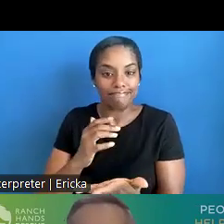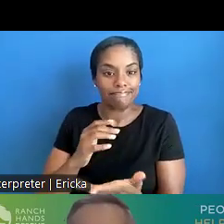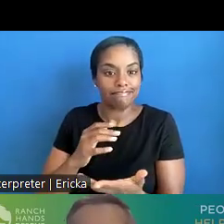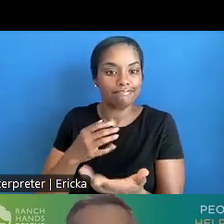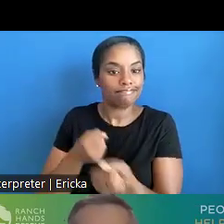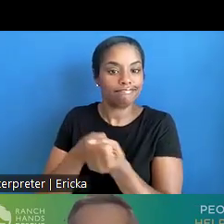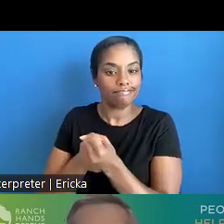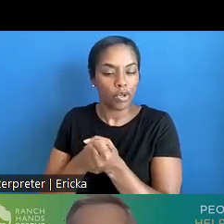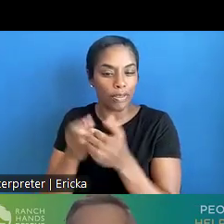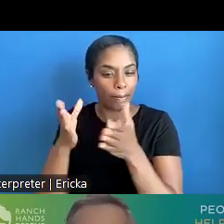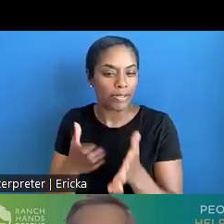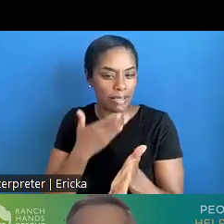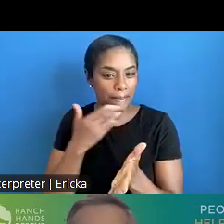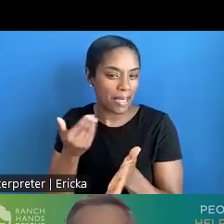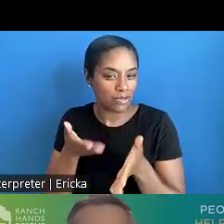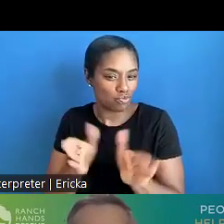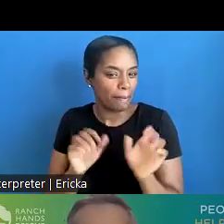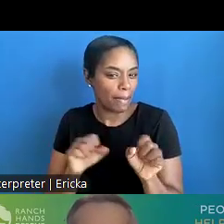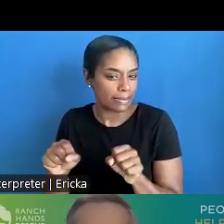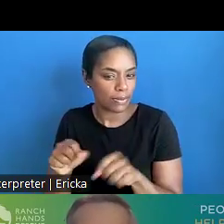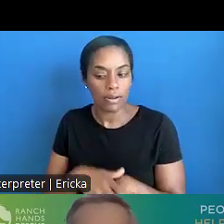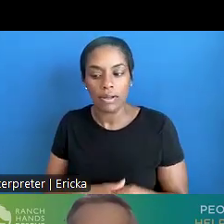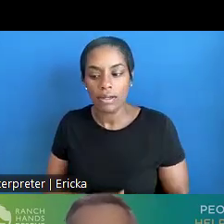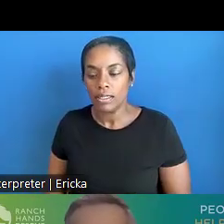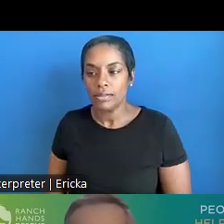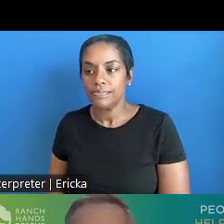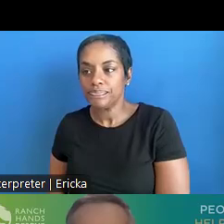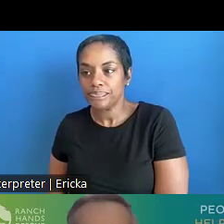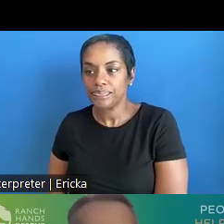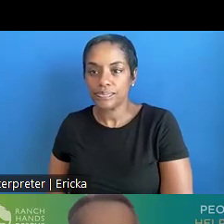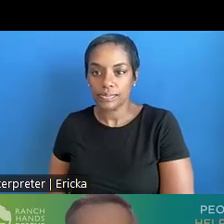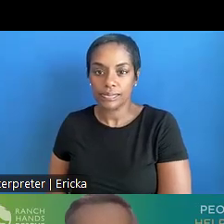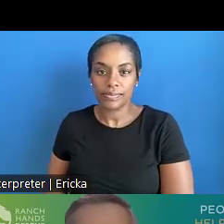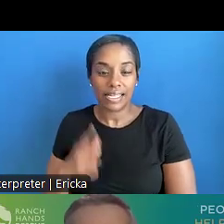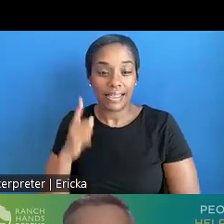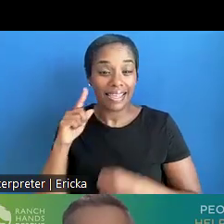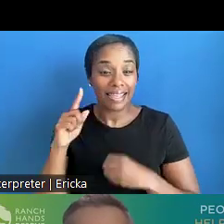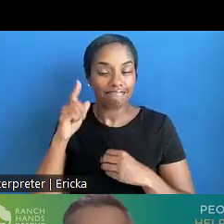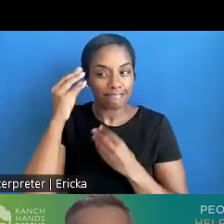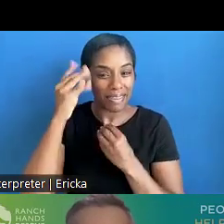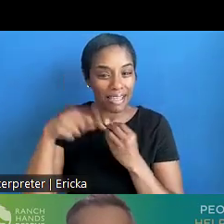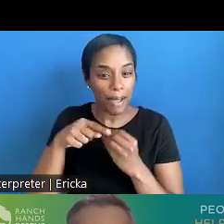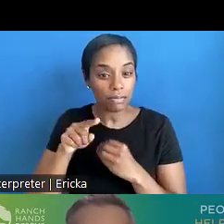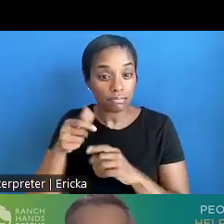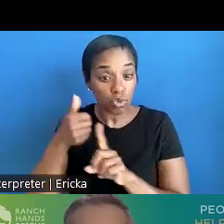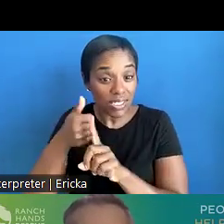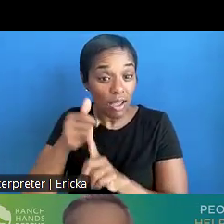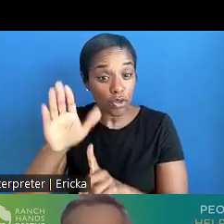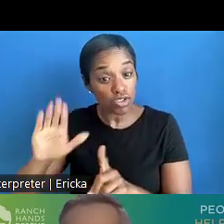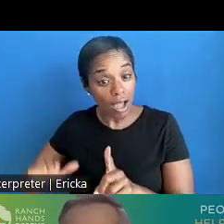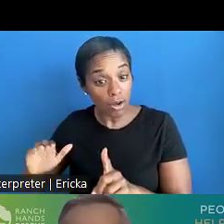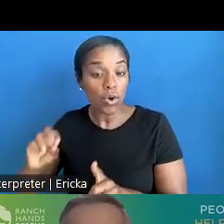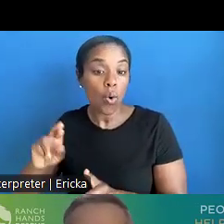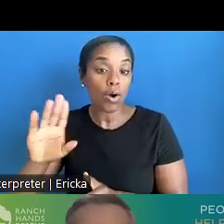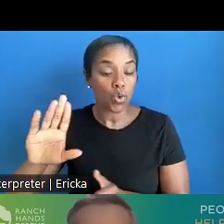The best way I can describe this is if you think about your own childhood or your kid's childhood, whether you thought about it consciously